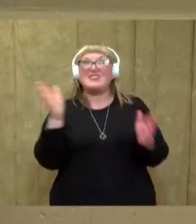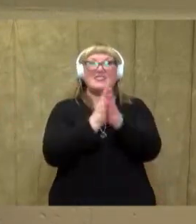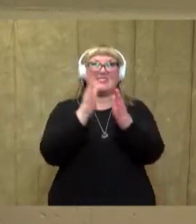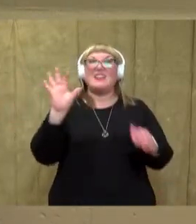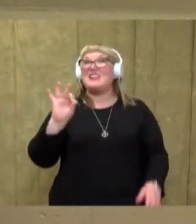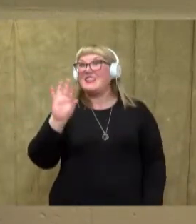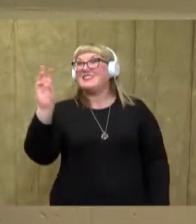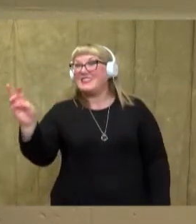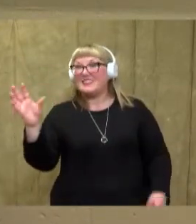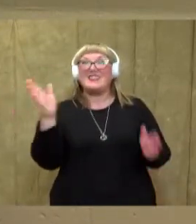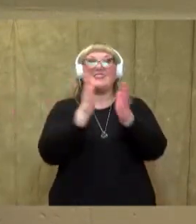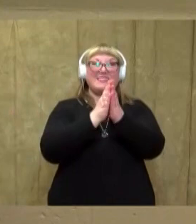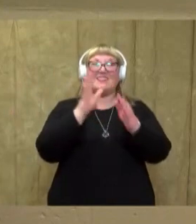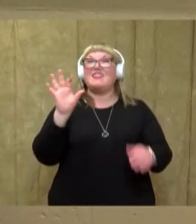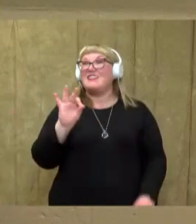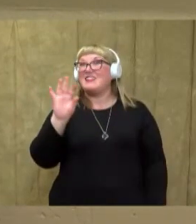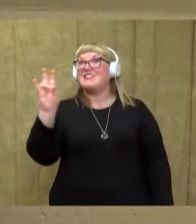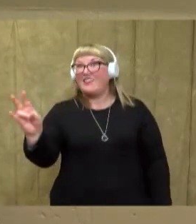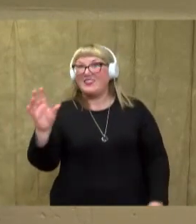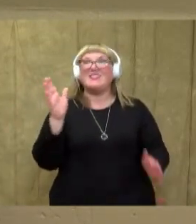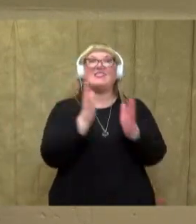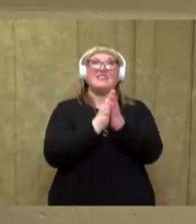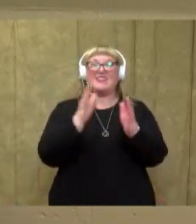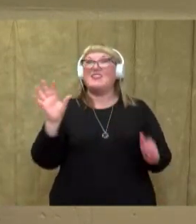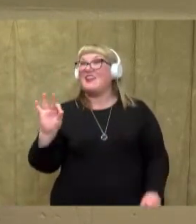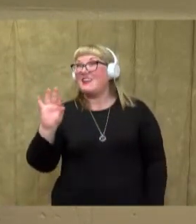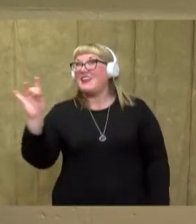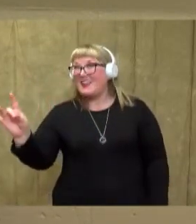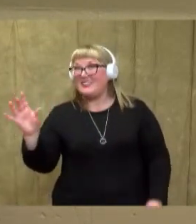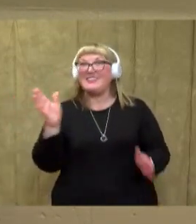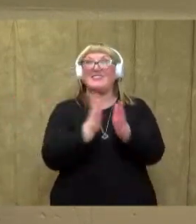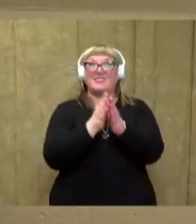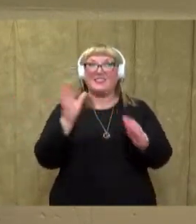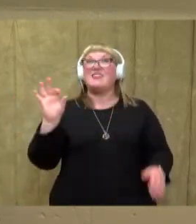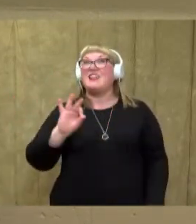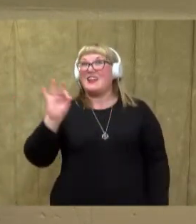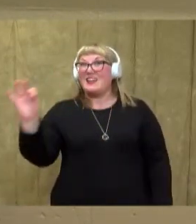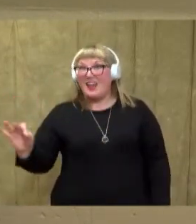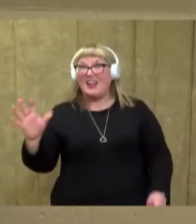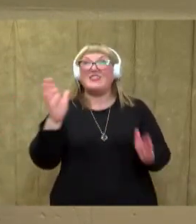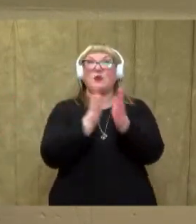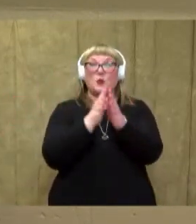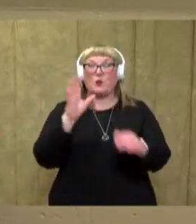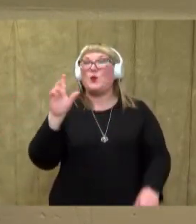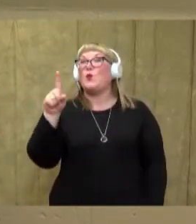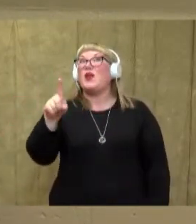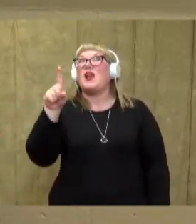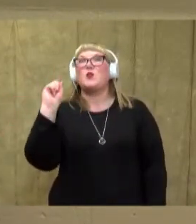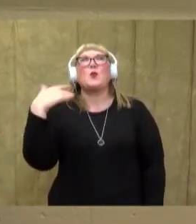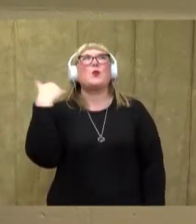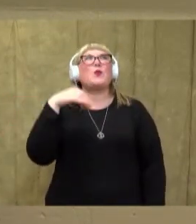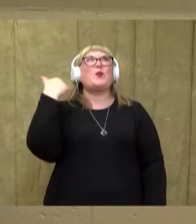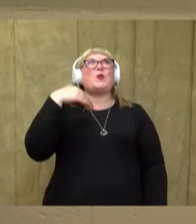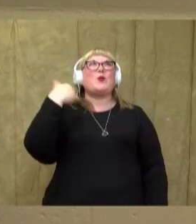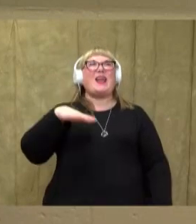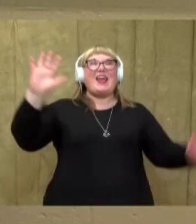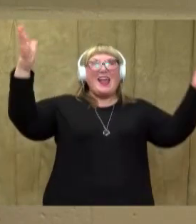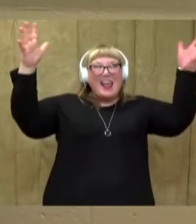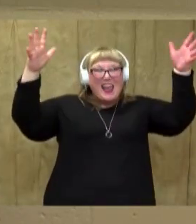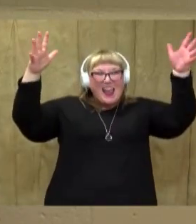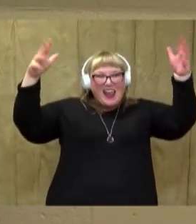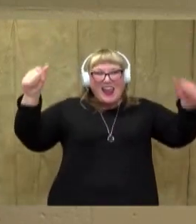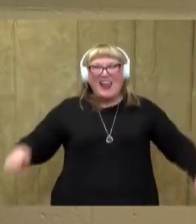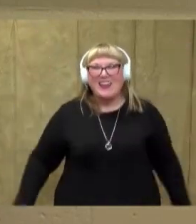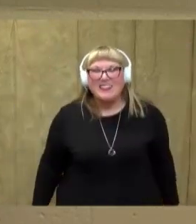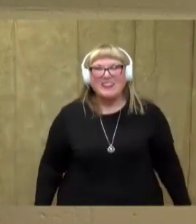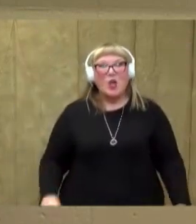95, 96, 97, 98, 99, 100.